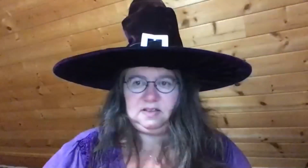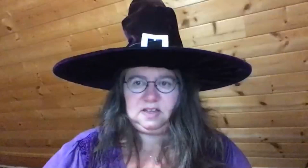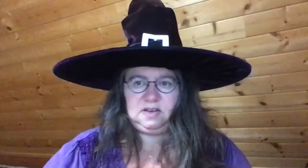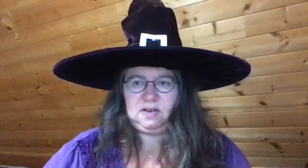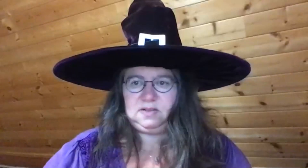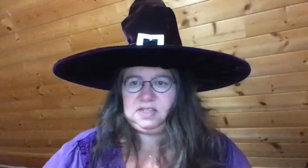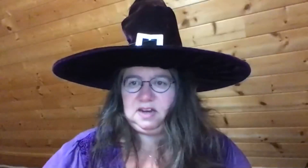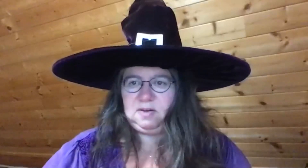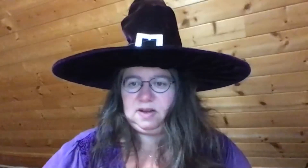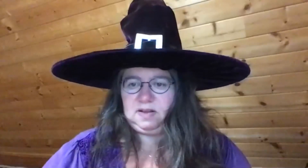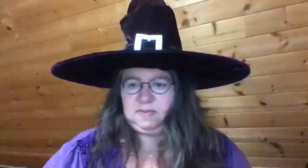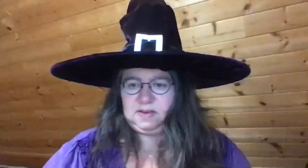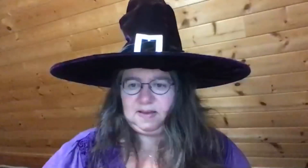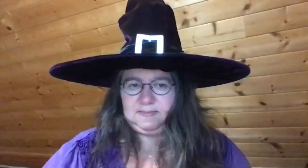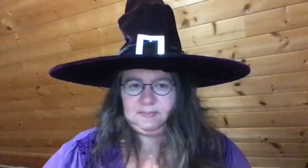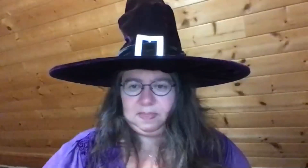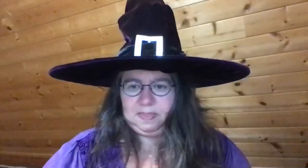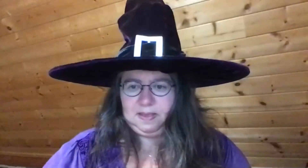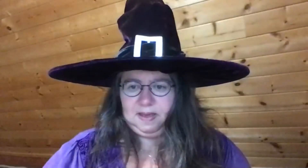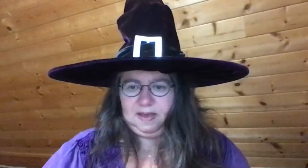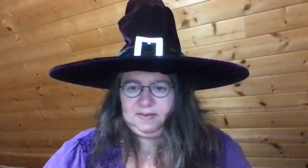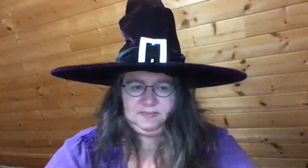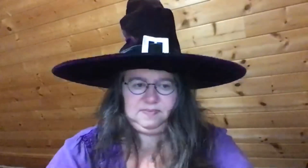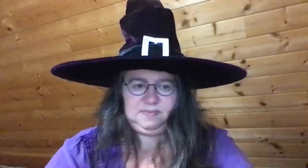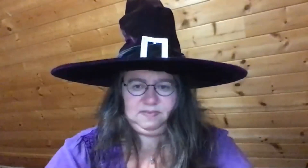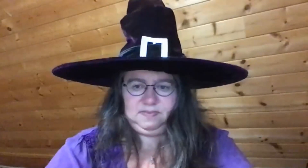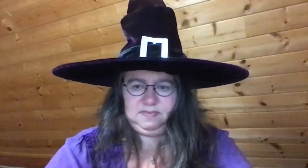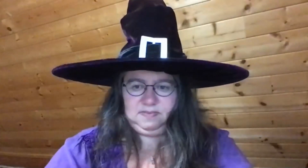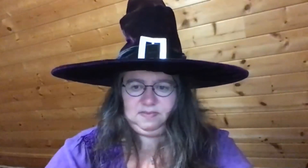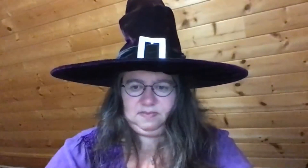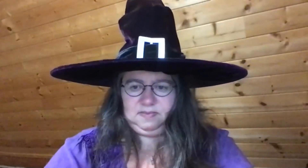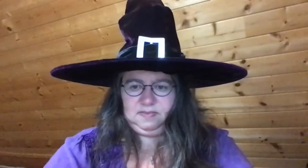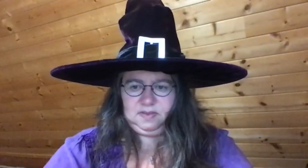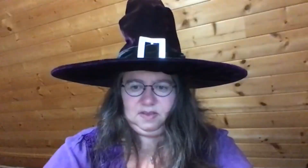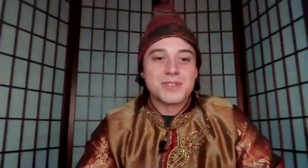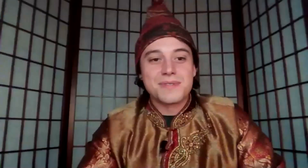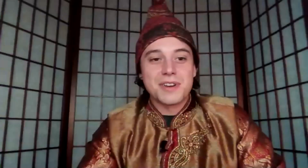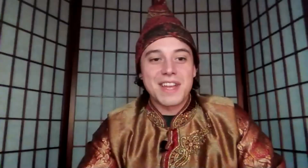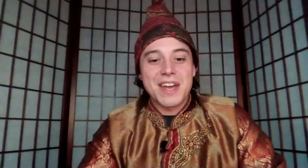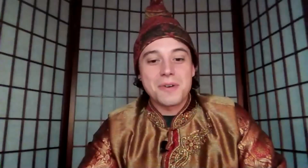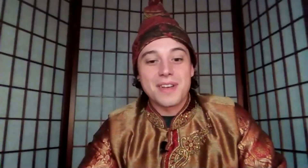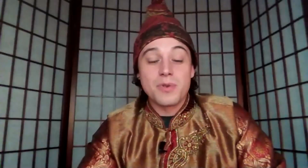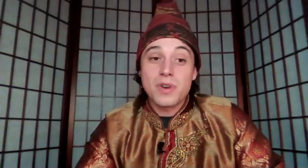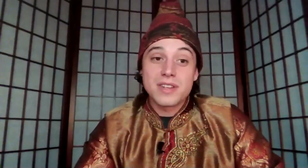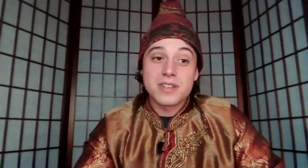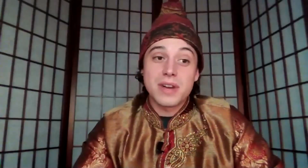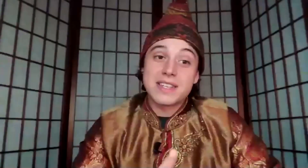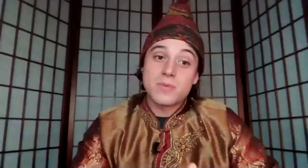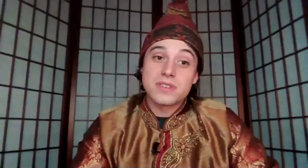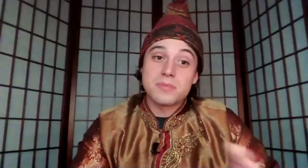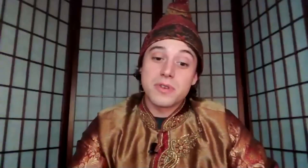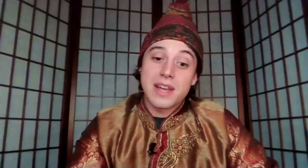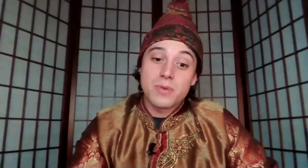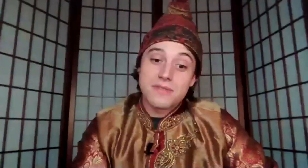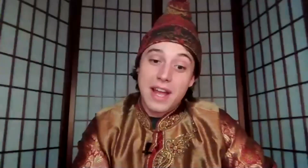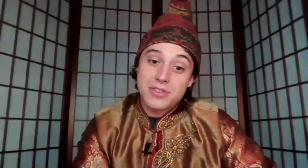Anissa, you can't hear me at all. Okay. Yeah. So real quick, as she's figuring that out, if we wanted to, I did